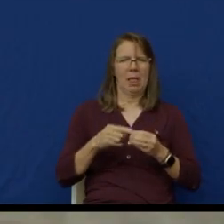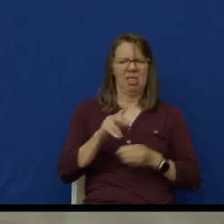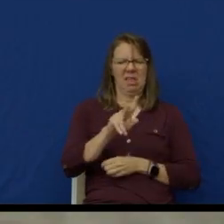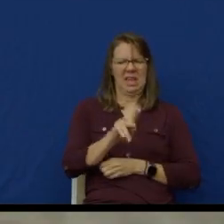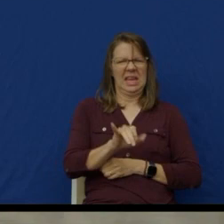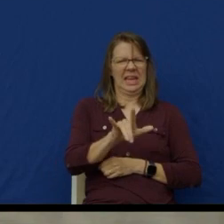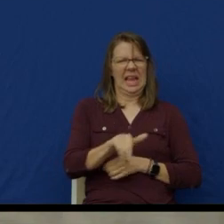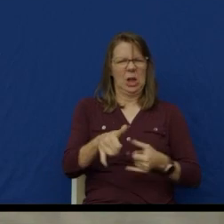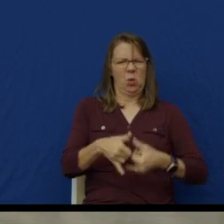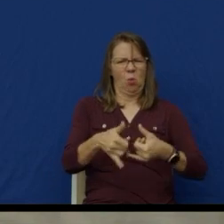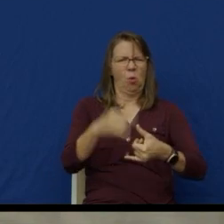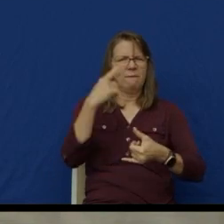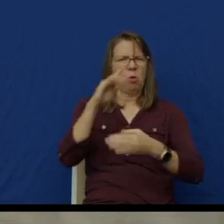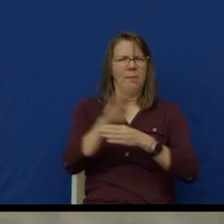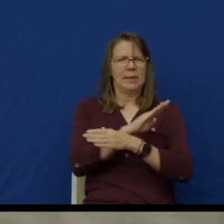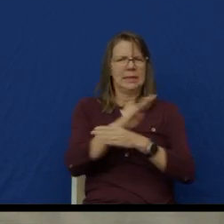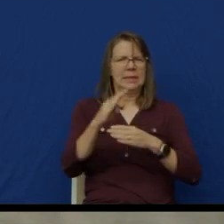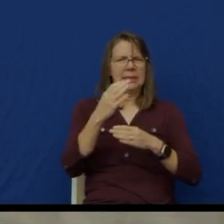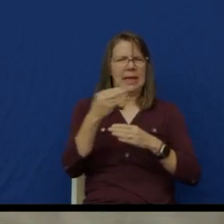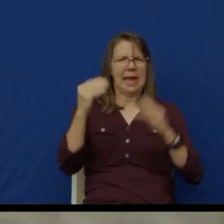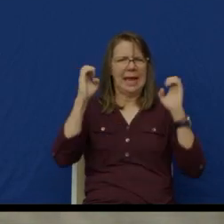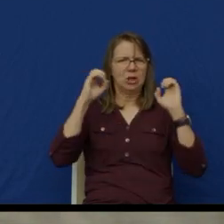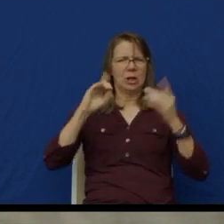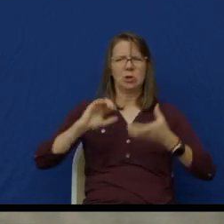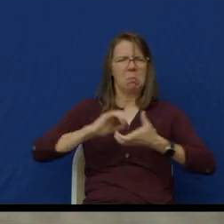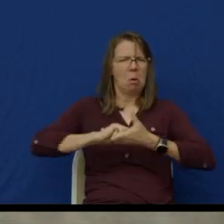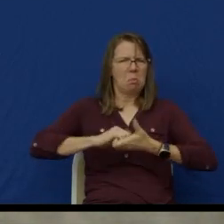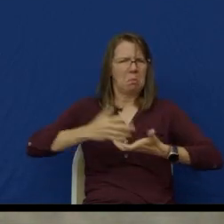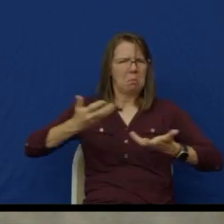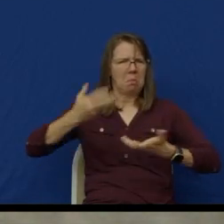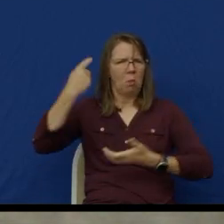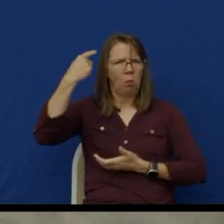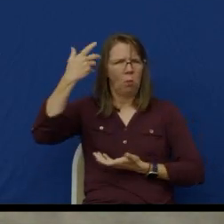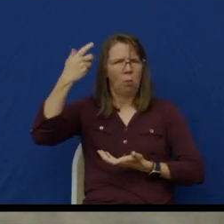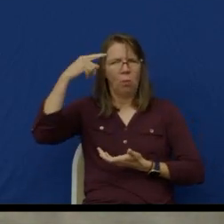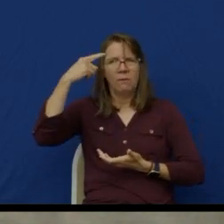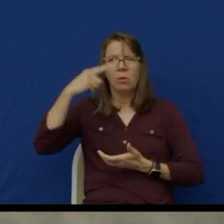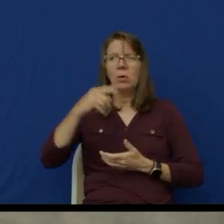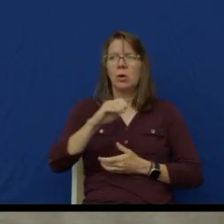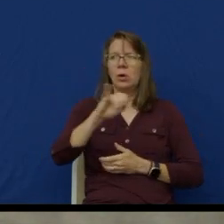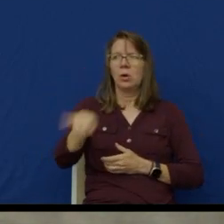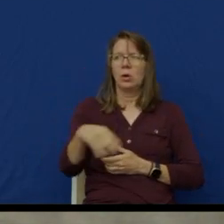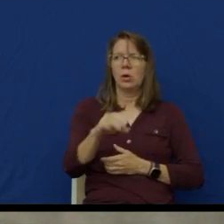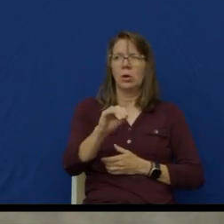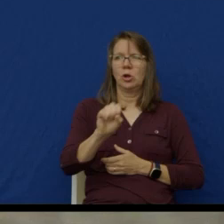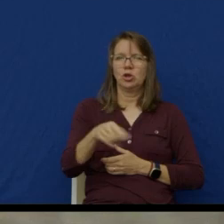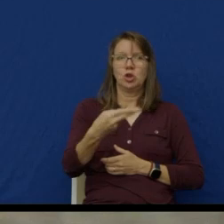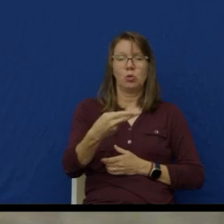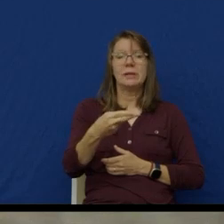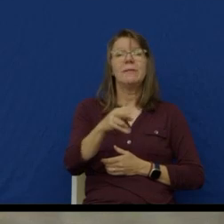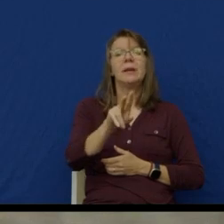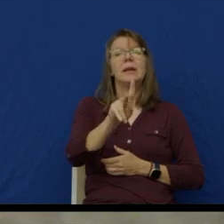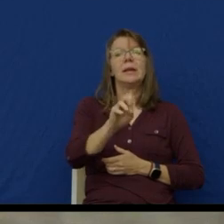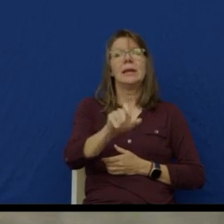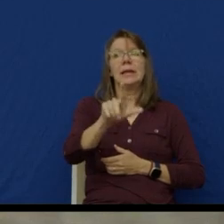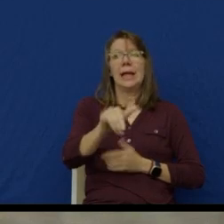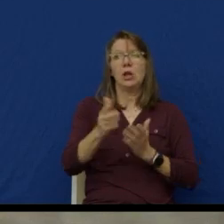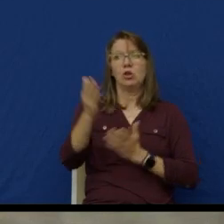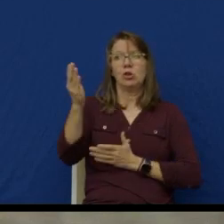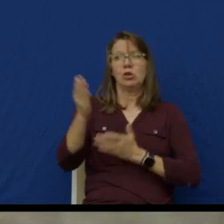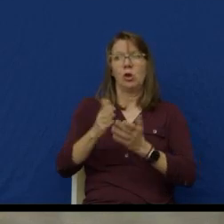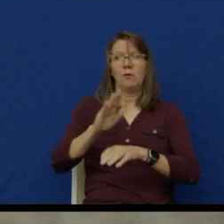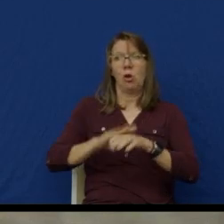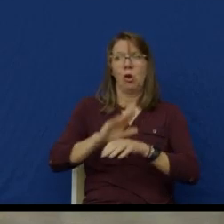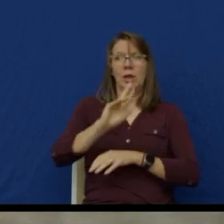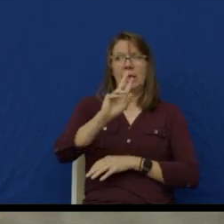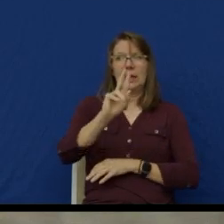for Business and Education Partnership. Joseph W. Kelly served as a member of the Kentucky Board of